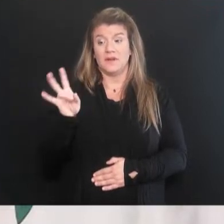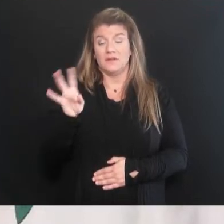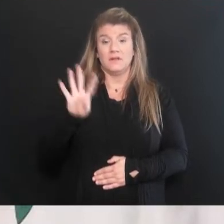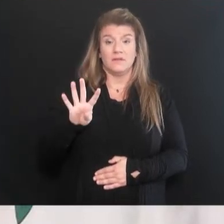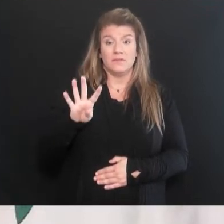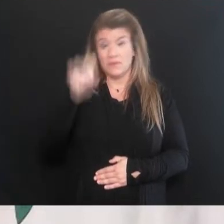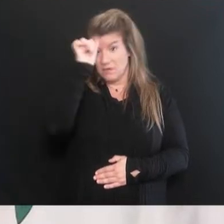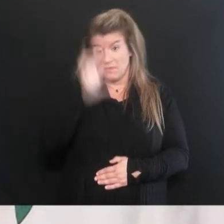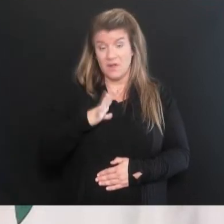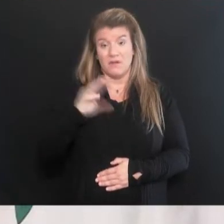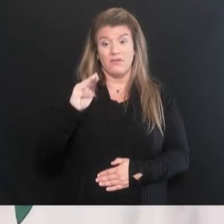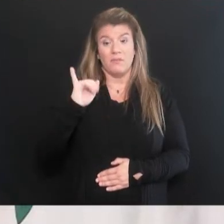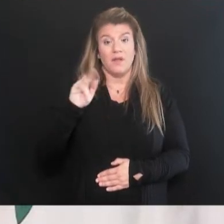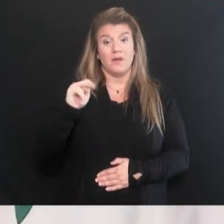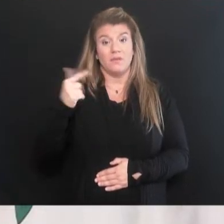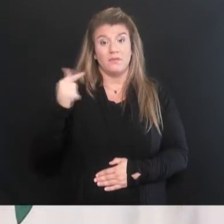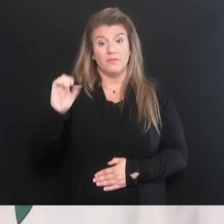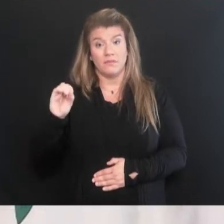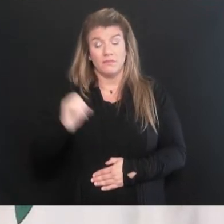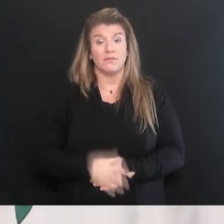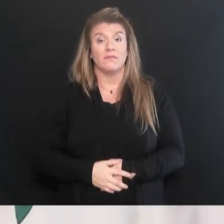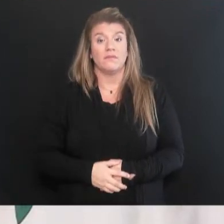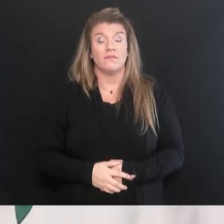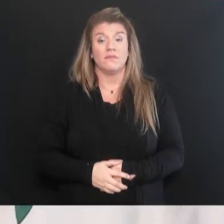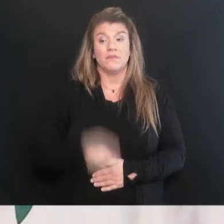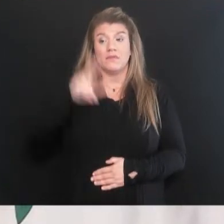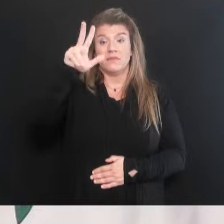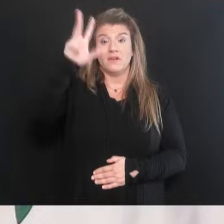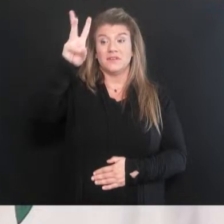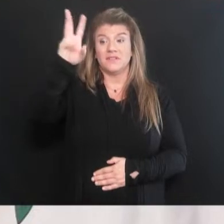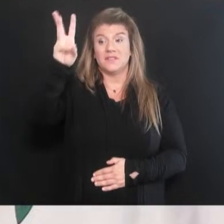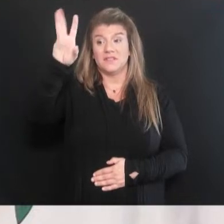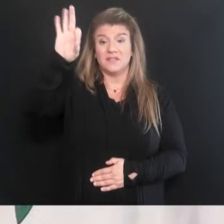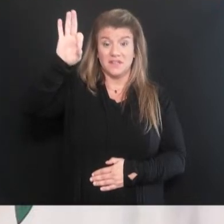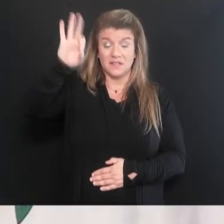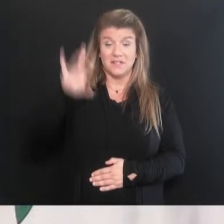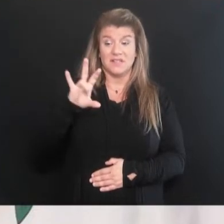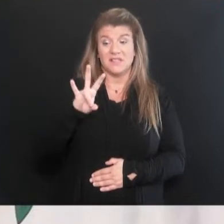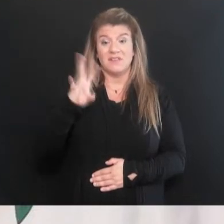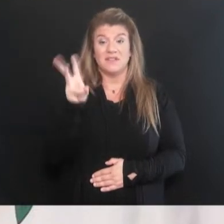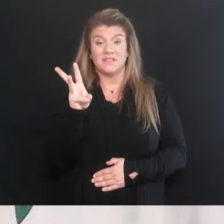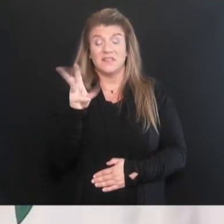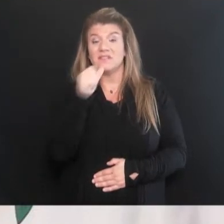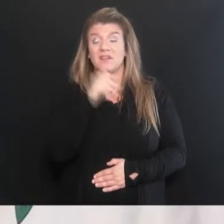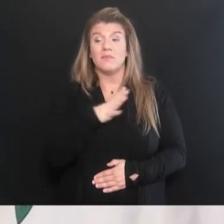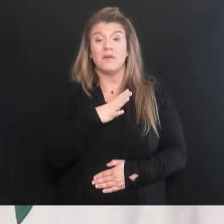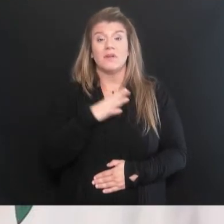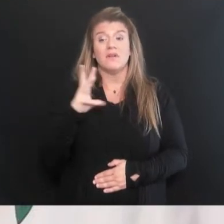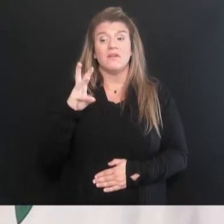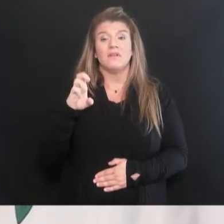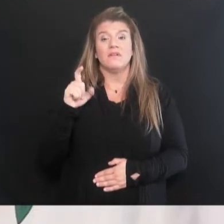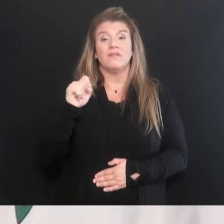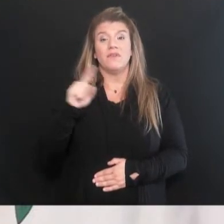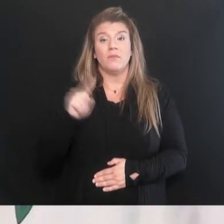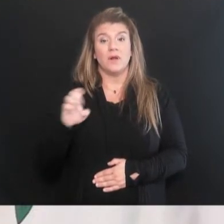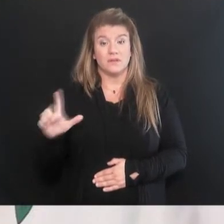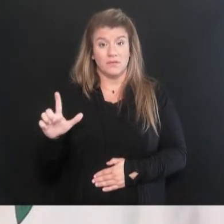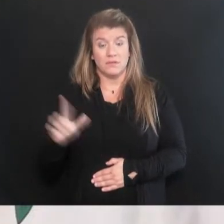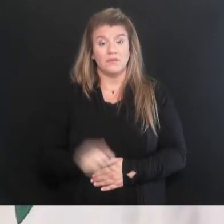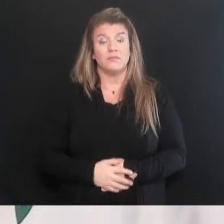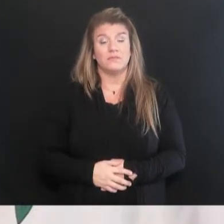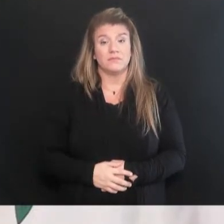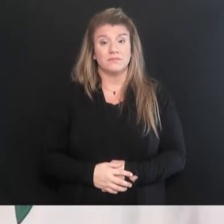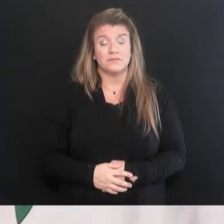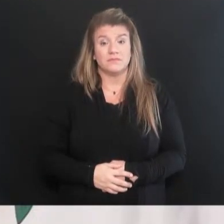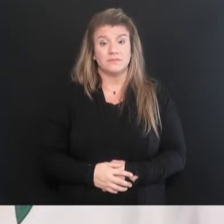74-year-old male from Mingo County. The 3,669th death, a 76-year-old female from Wetzel County.